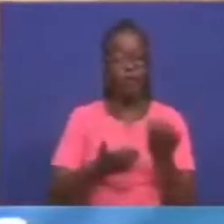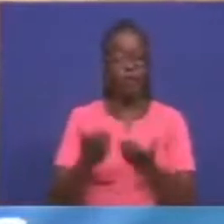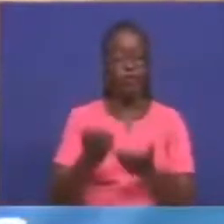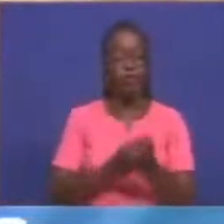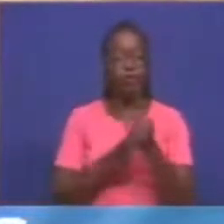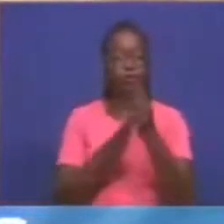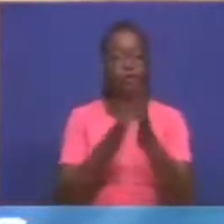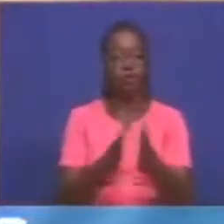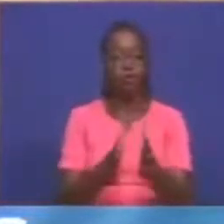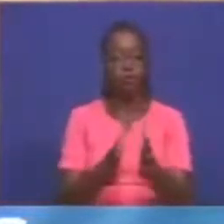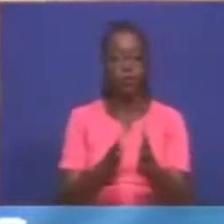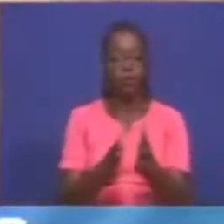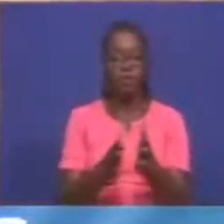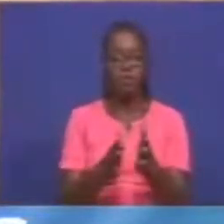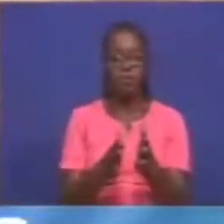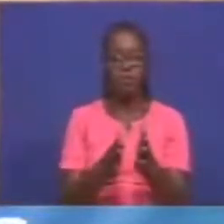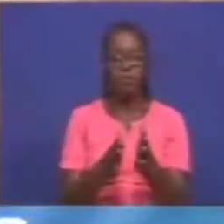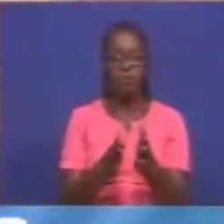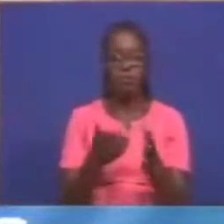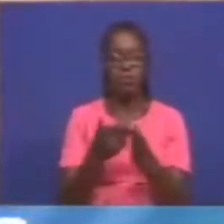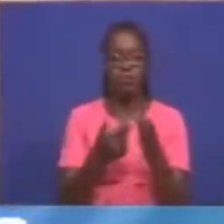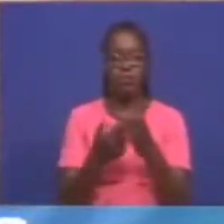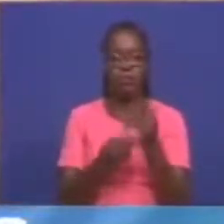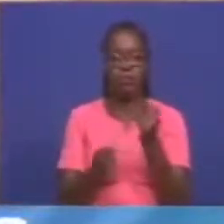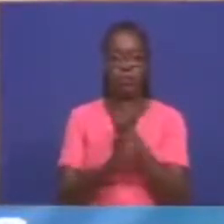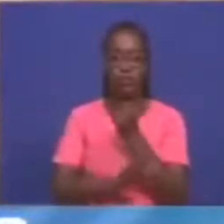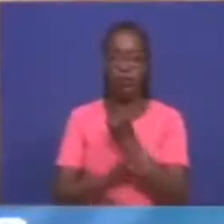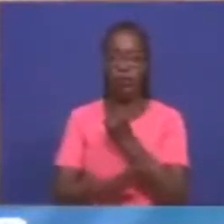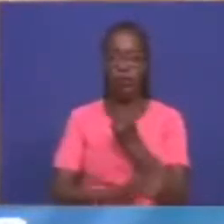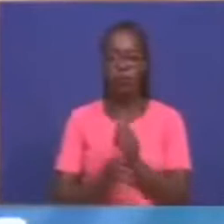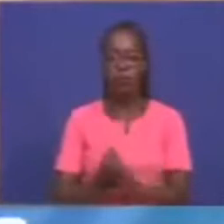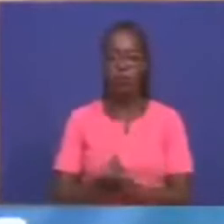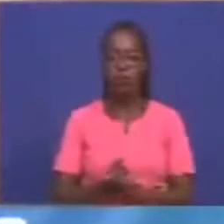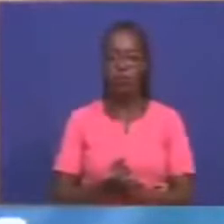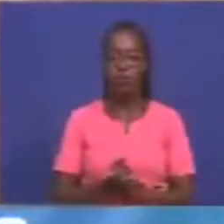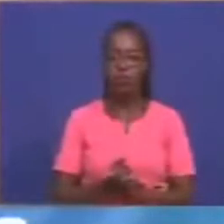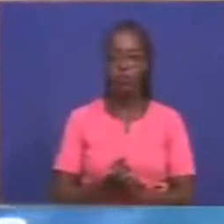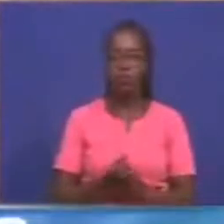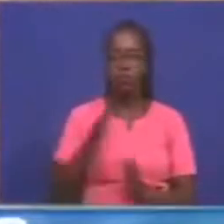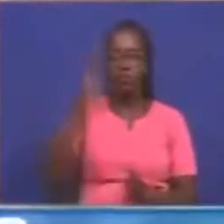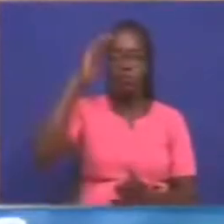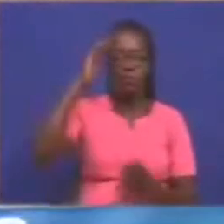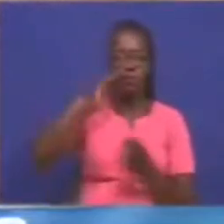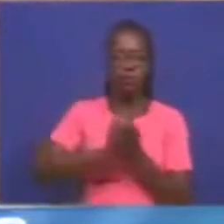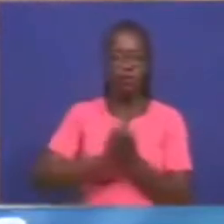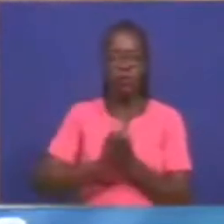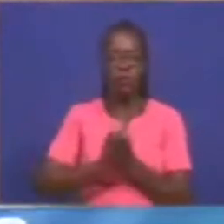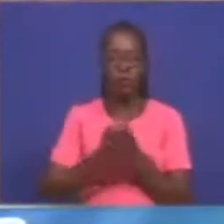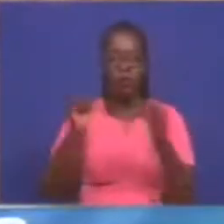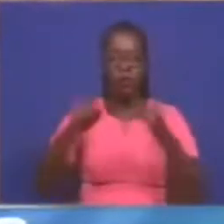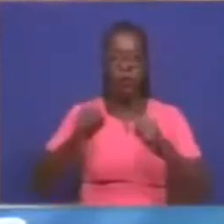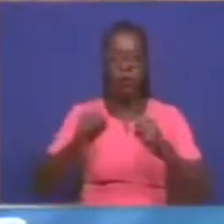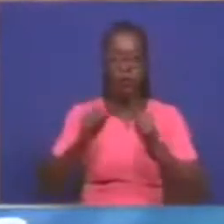leaders from both our countries. And I believe Your Excellency will agree with